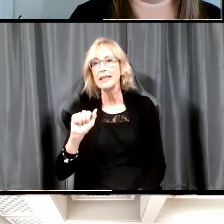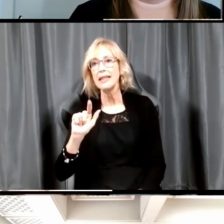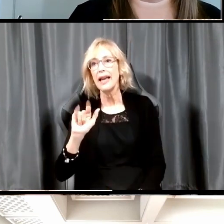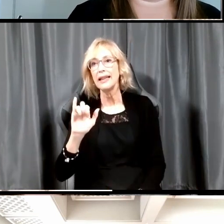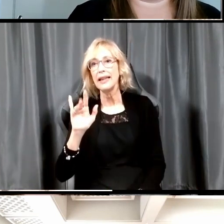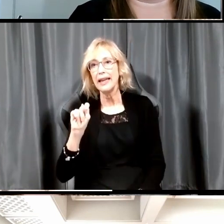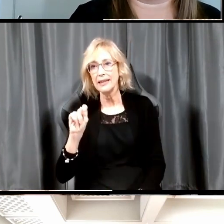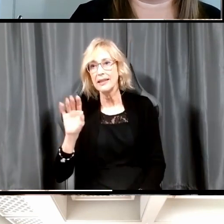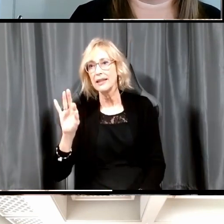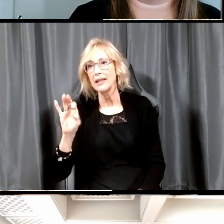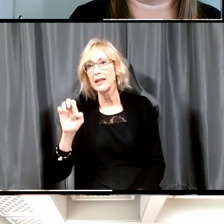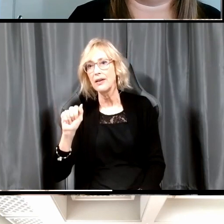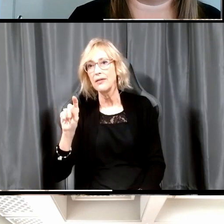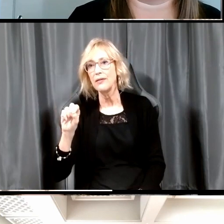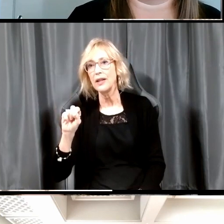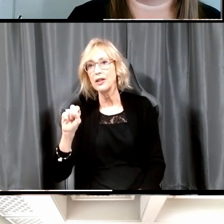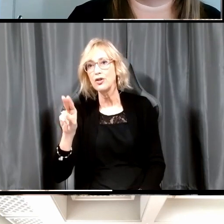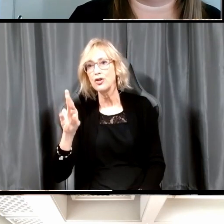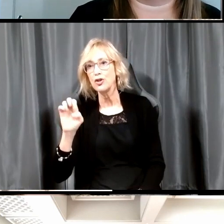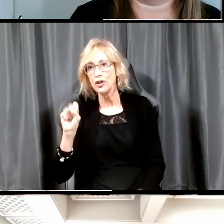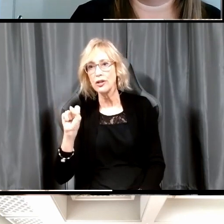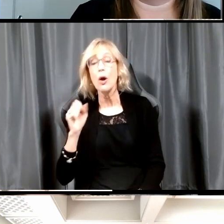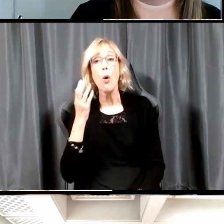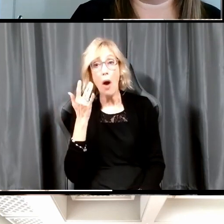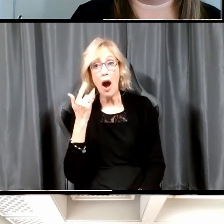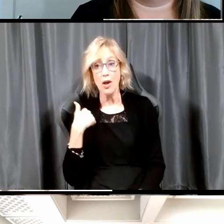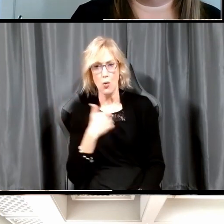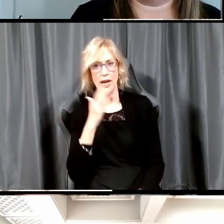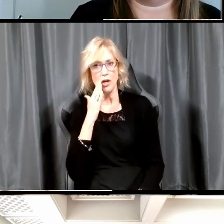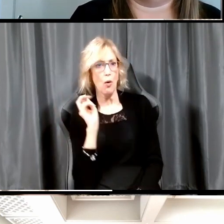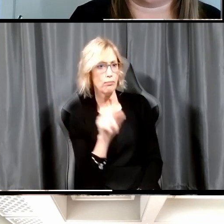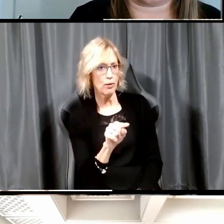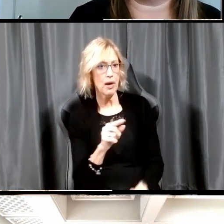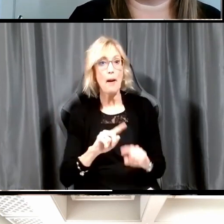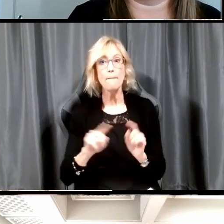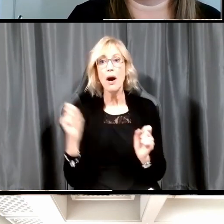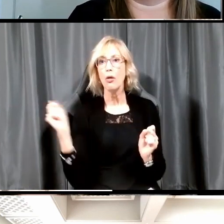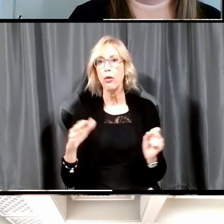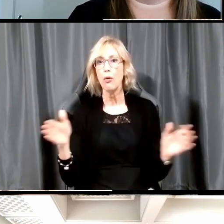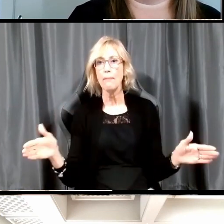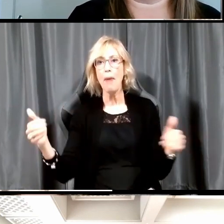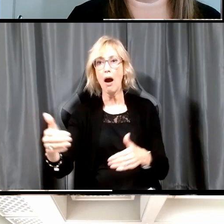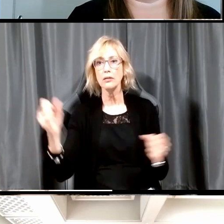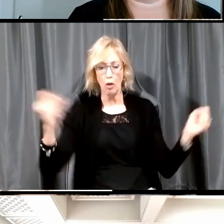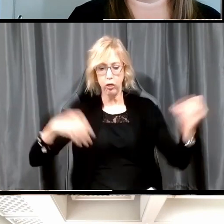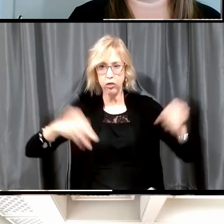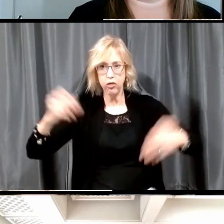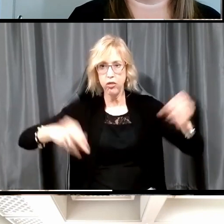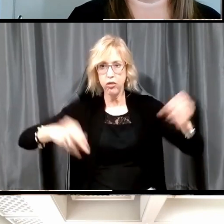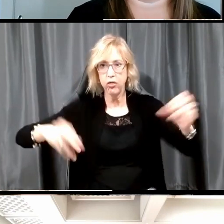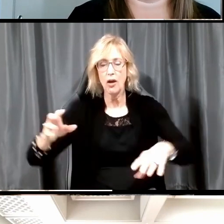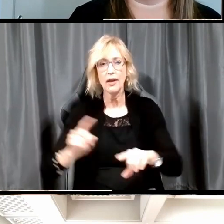So we know it's Tigger because of the features on him. But then when you throw him in a box with all these